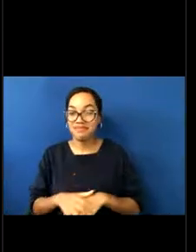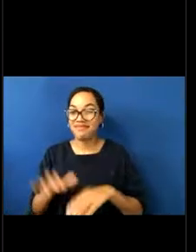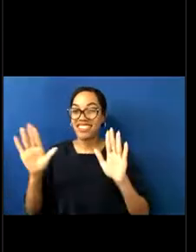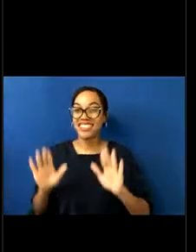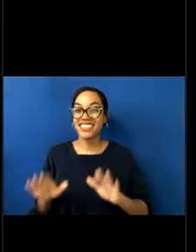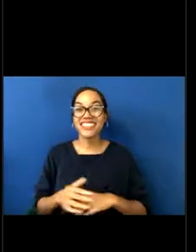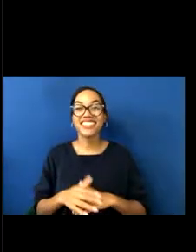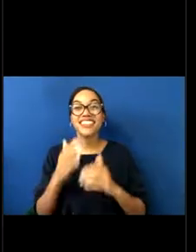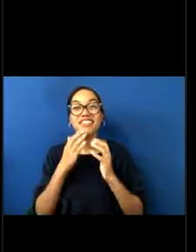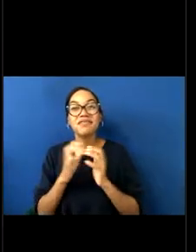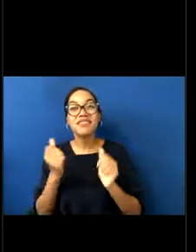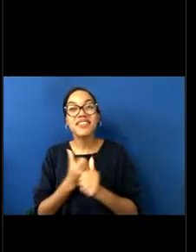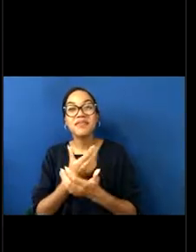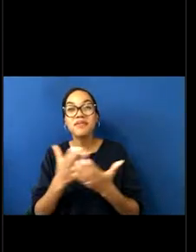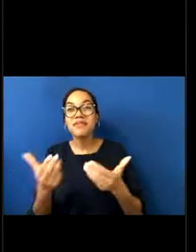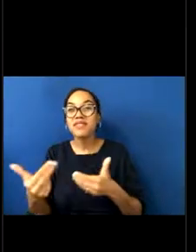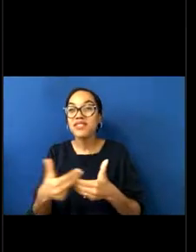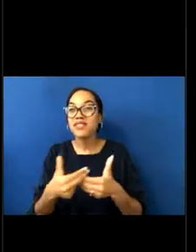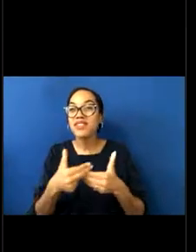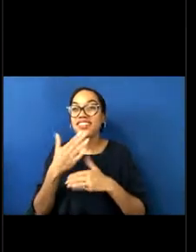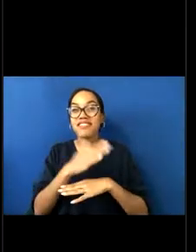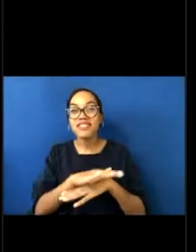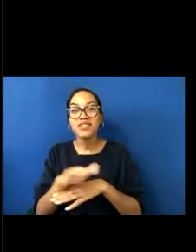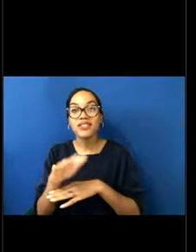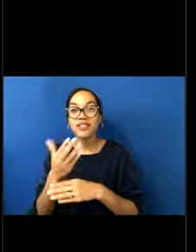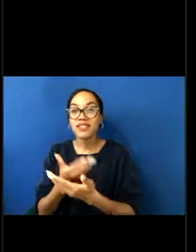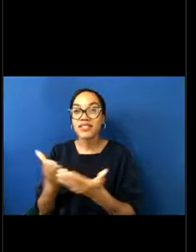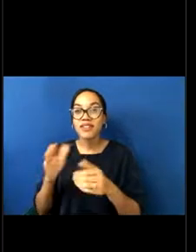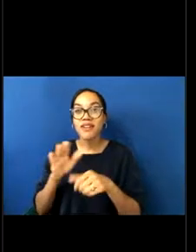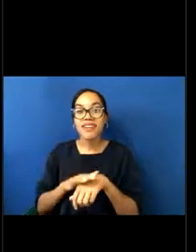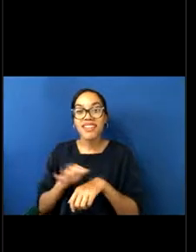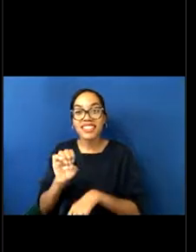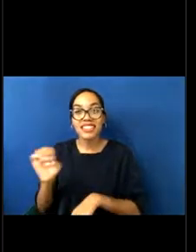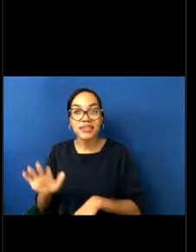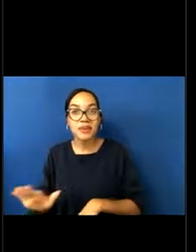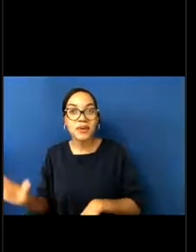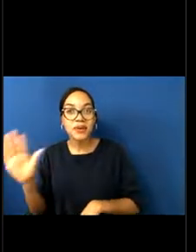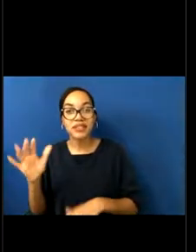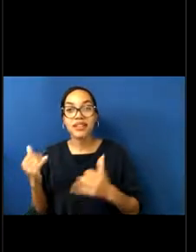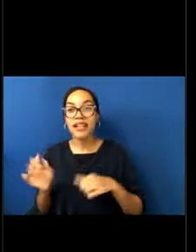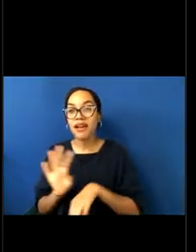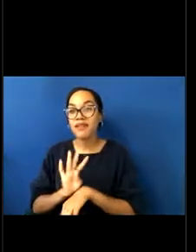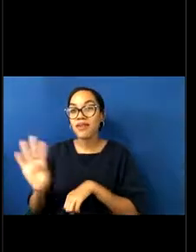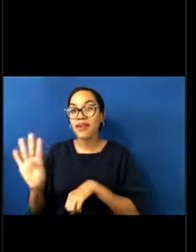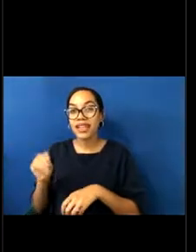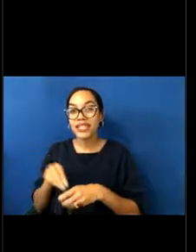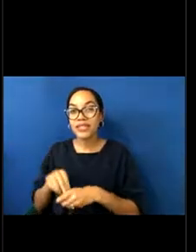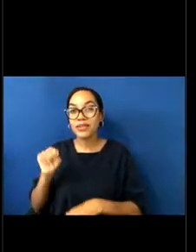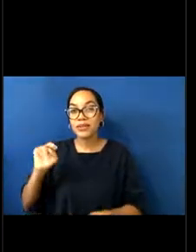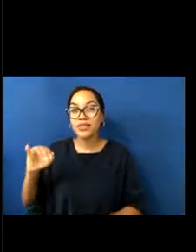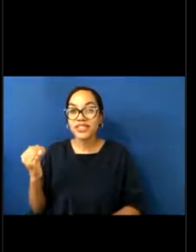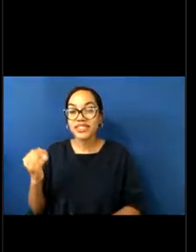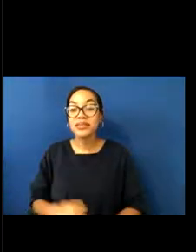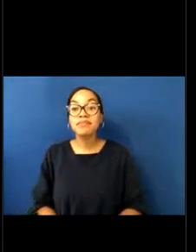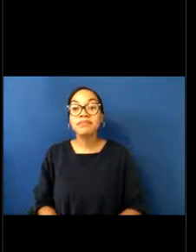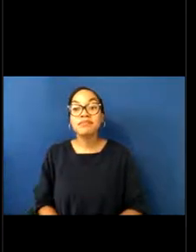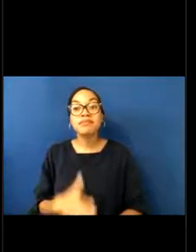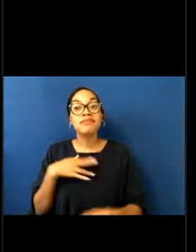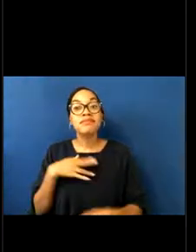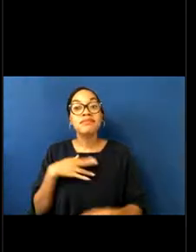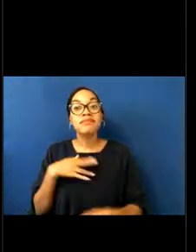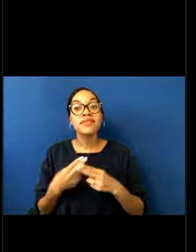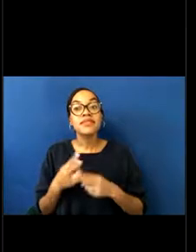you everybody for joining. Good afternoon for those folks who are on the US East Coast. It's 4 o'clock here in New Jersey. Again, my name is Vince